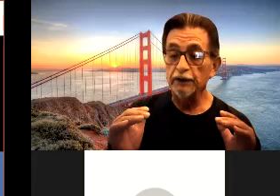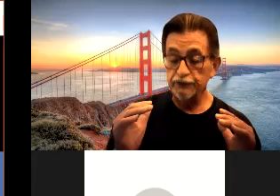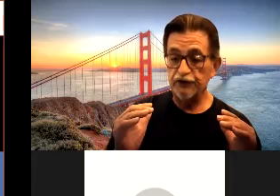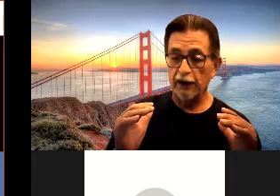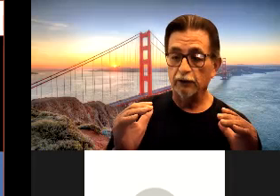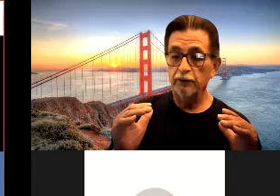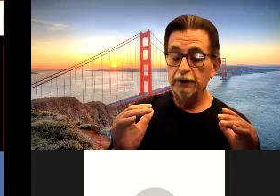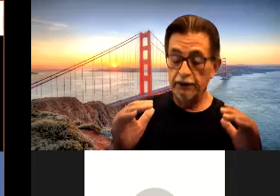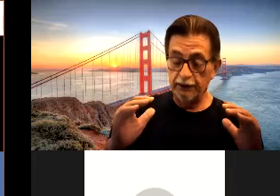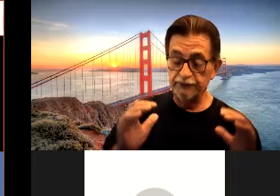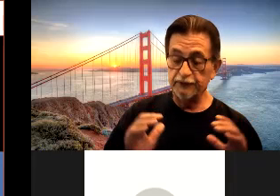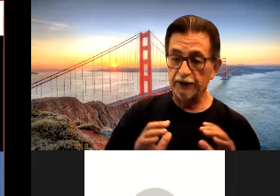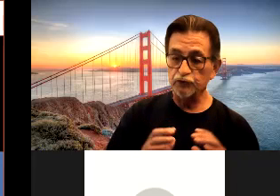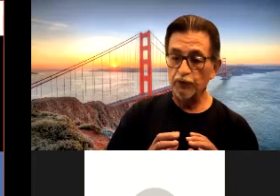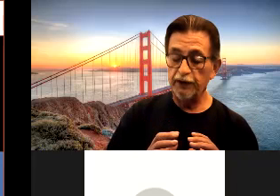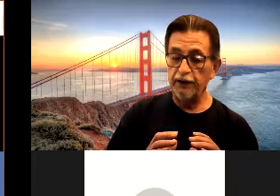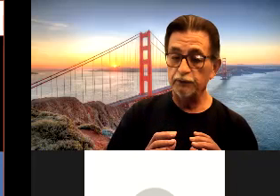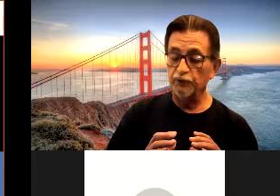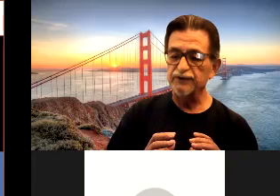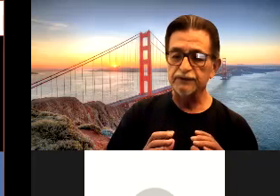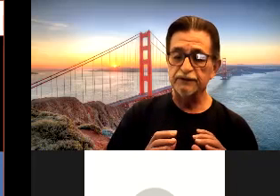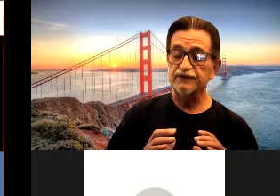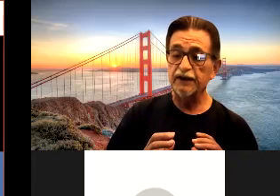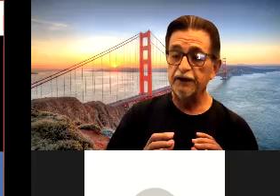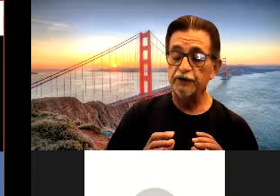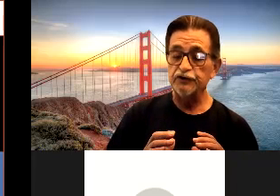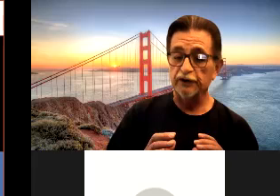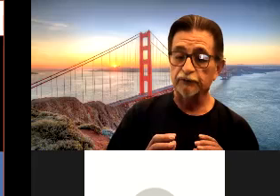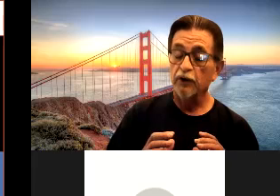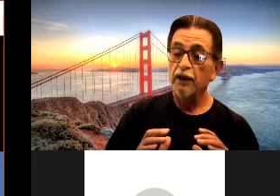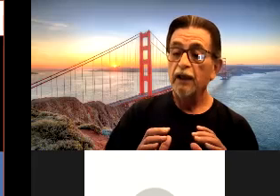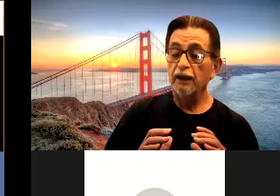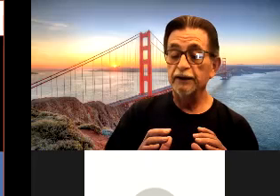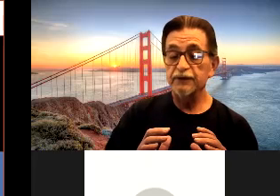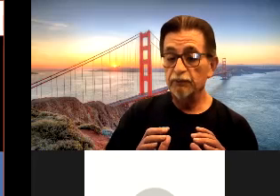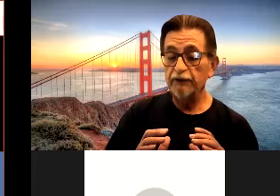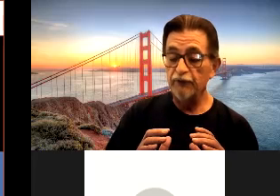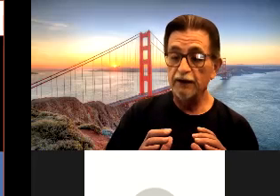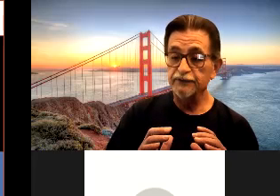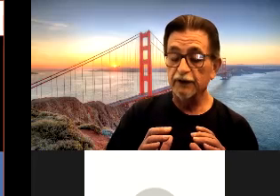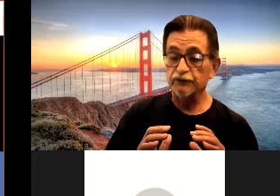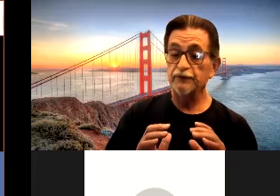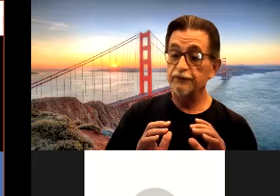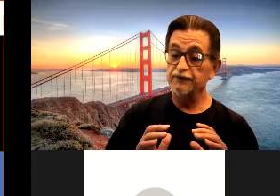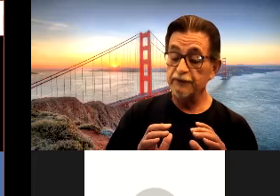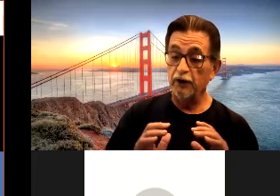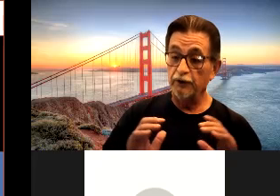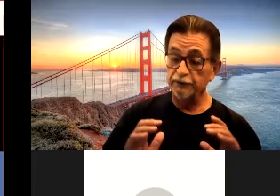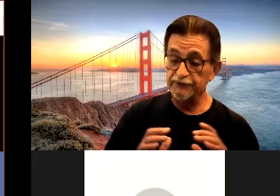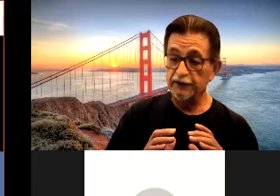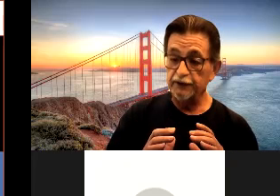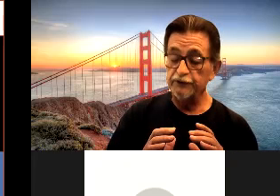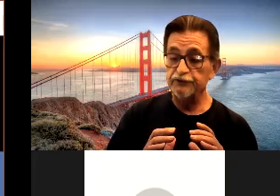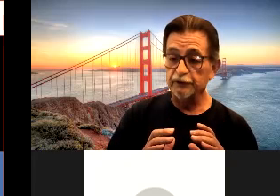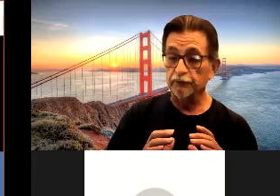new valence shell is the next one in, which is in the 2nd energy level. And guess how many valence electrons are